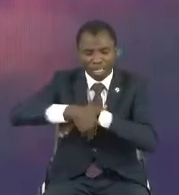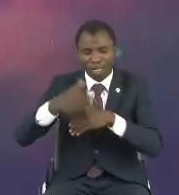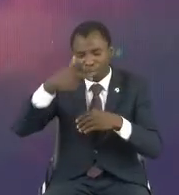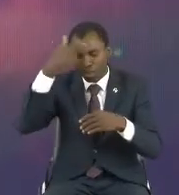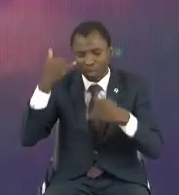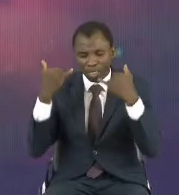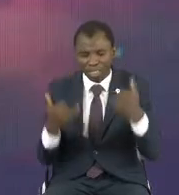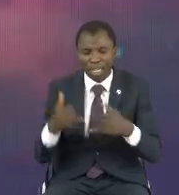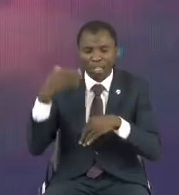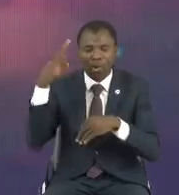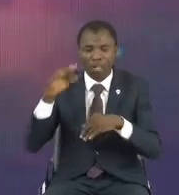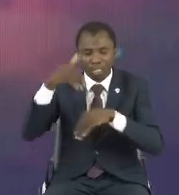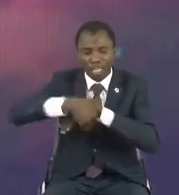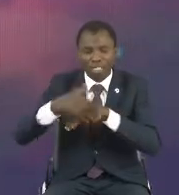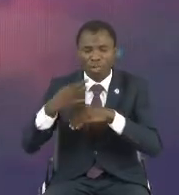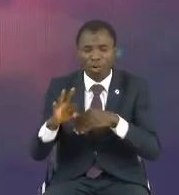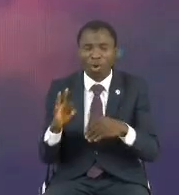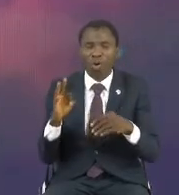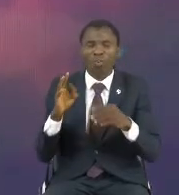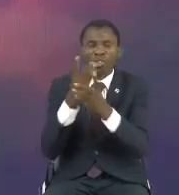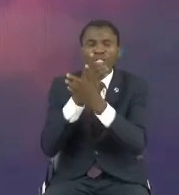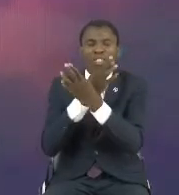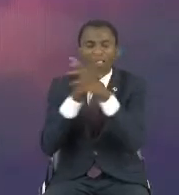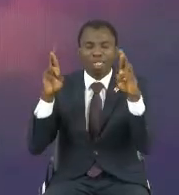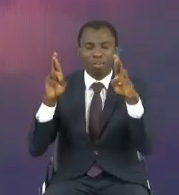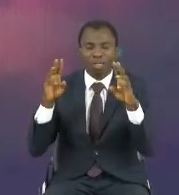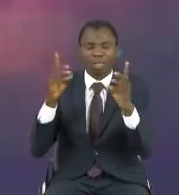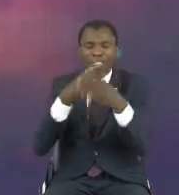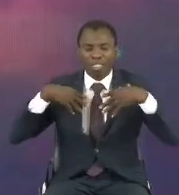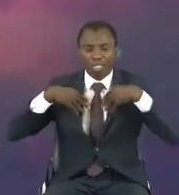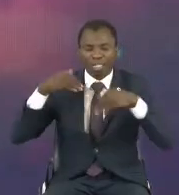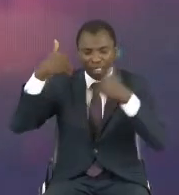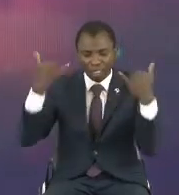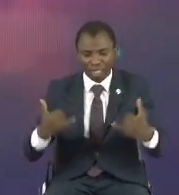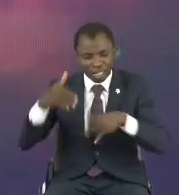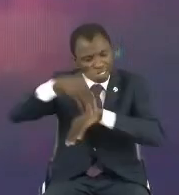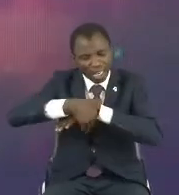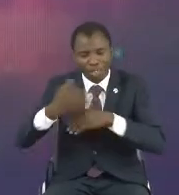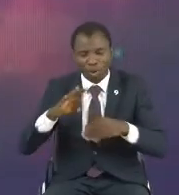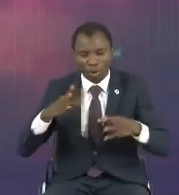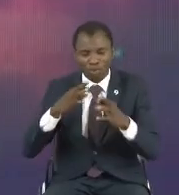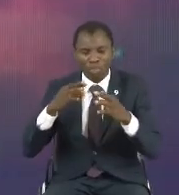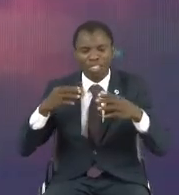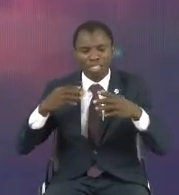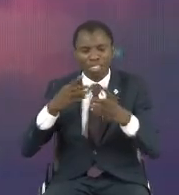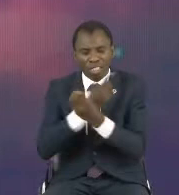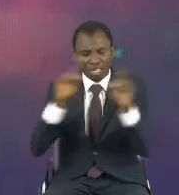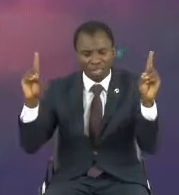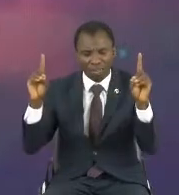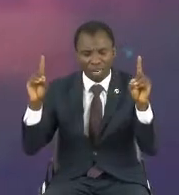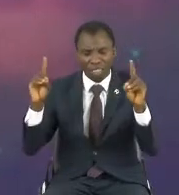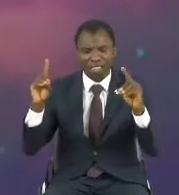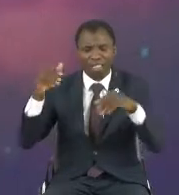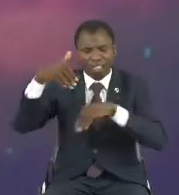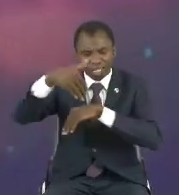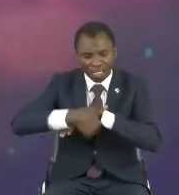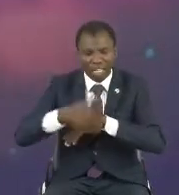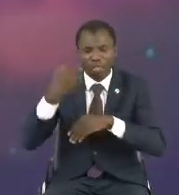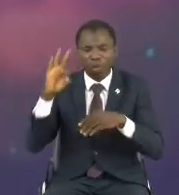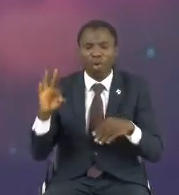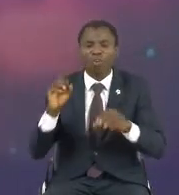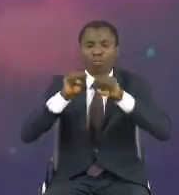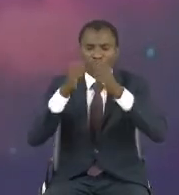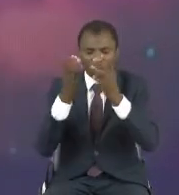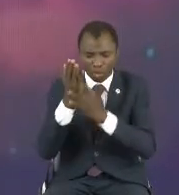redemption, night of healing, night of deliverance, night of breakthrough, and